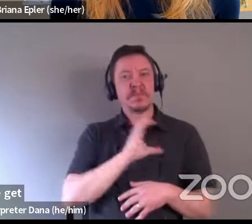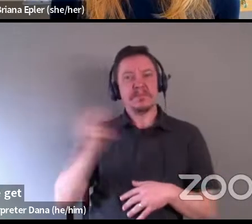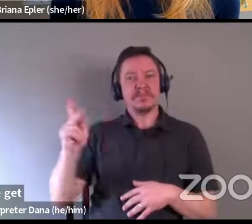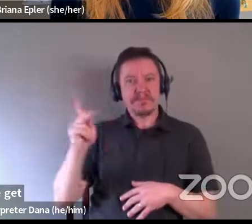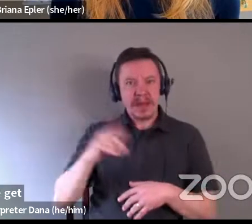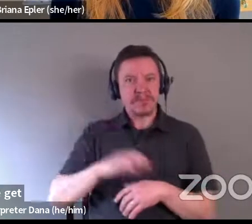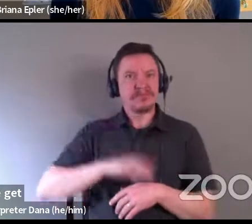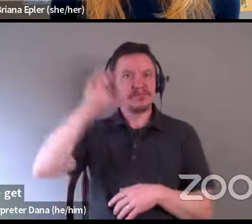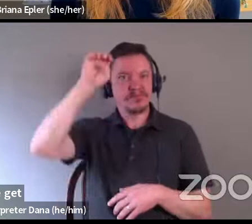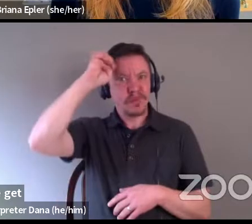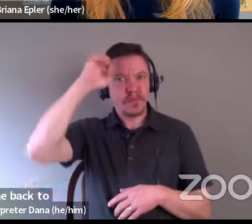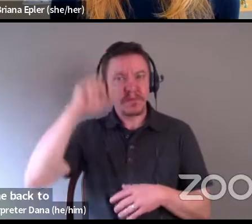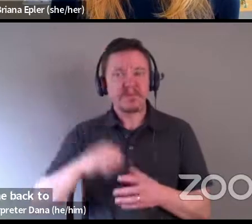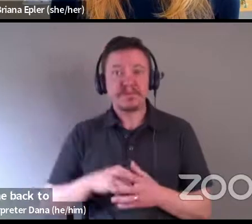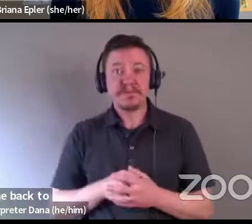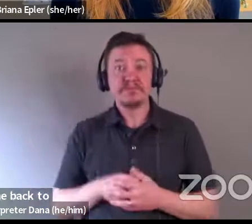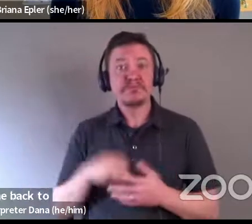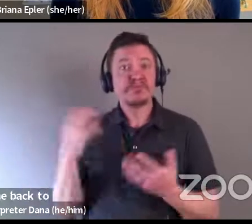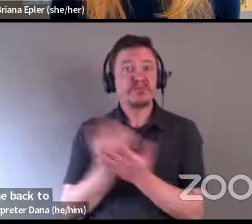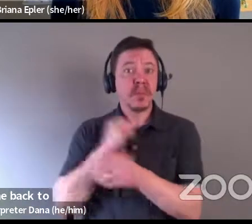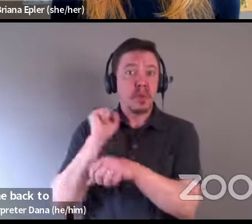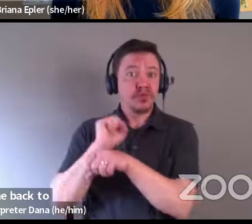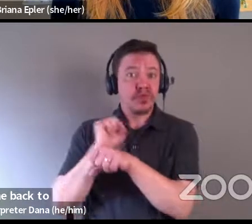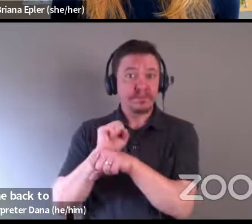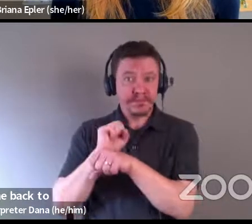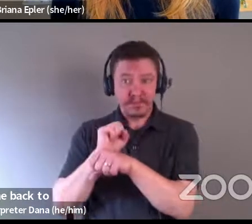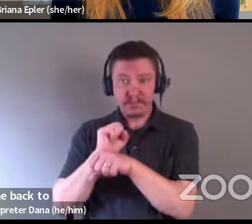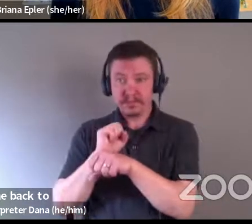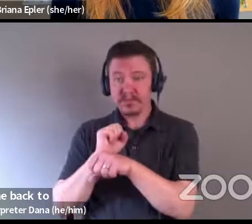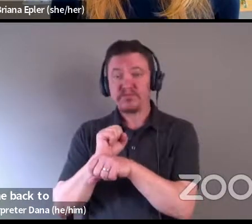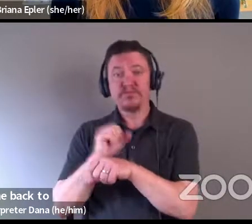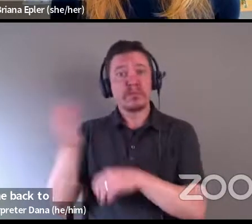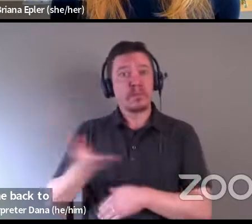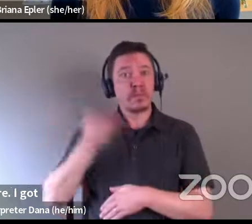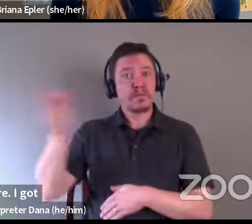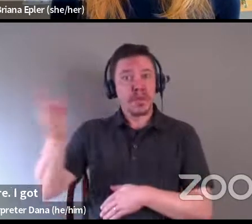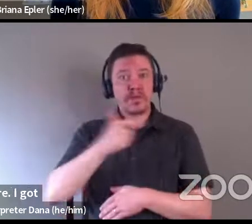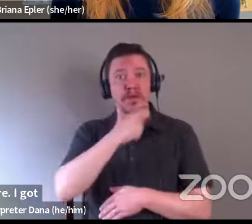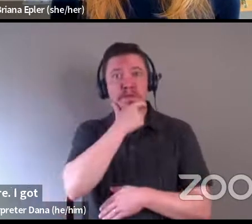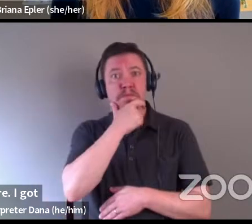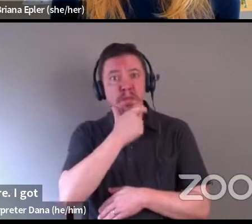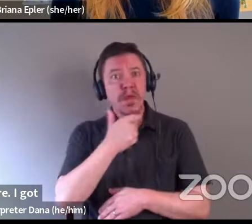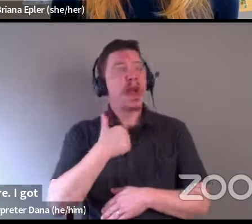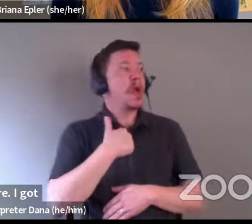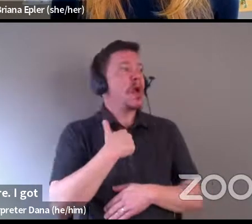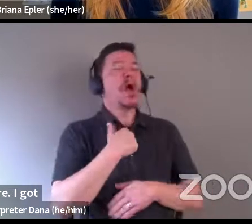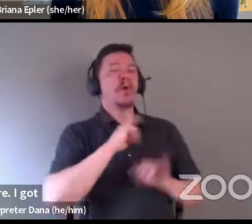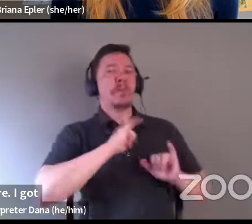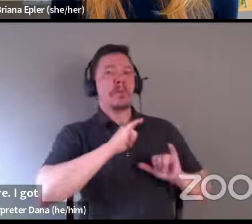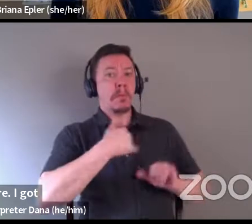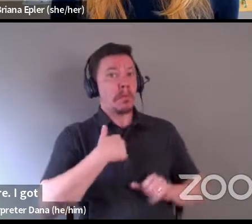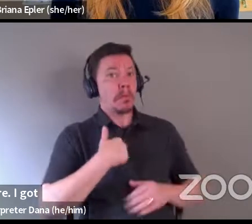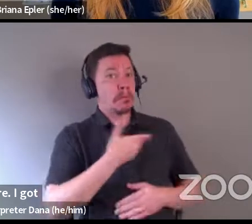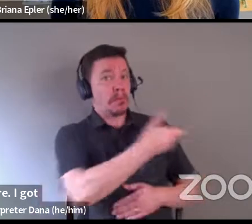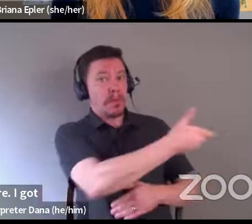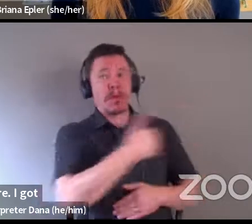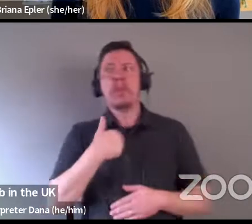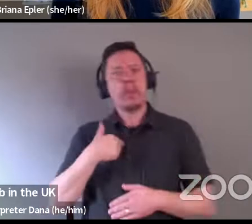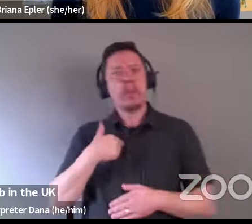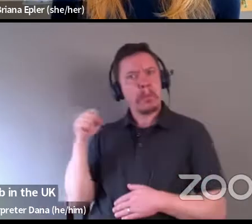lo and behold, I got a job, and I got offered a job in the UK, and I came back to the UK